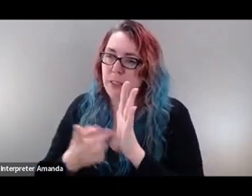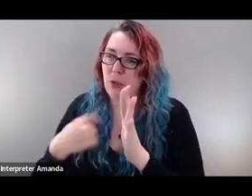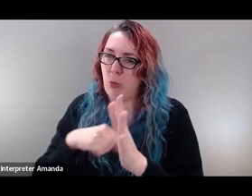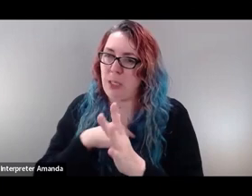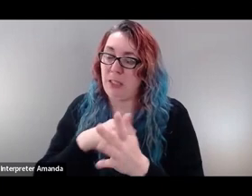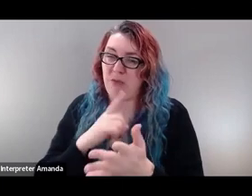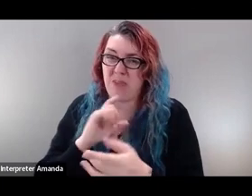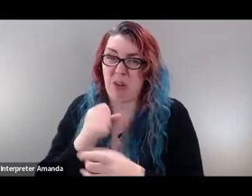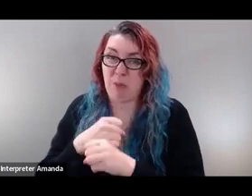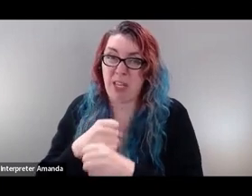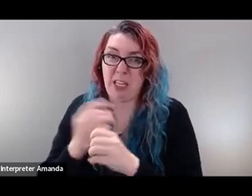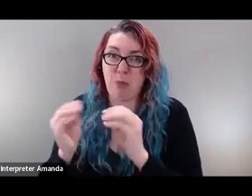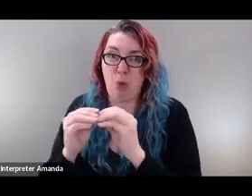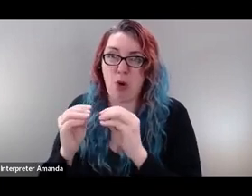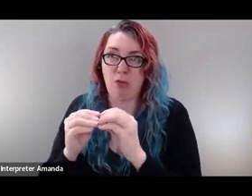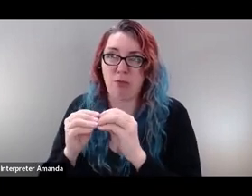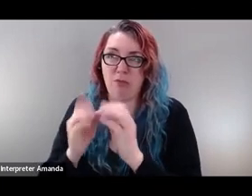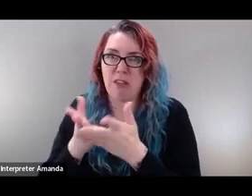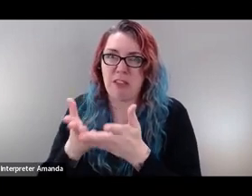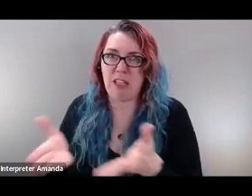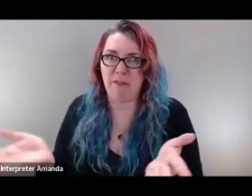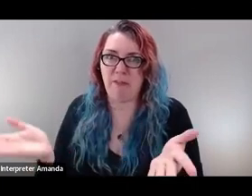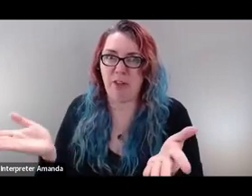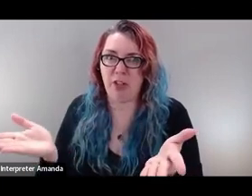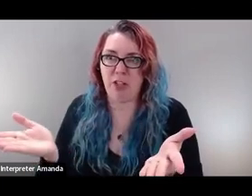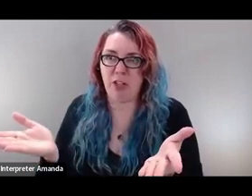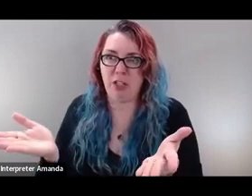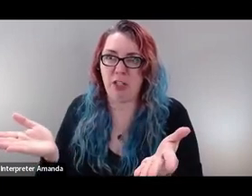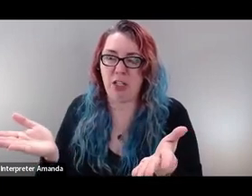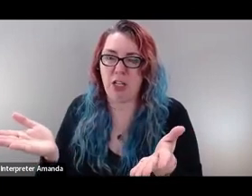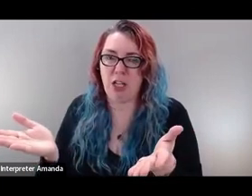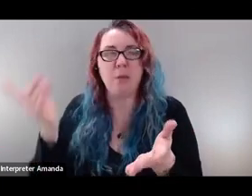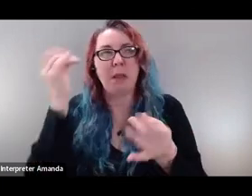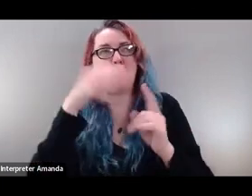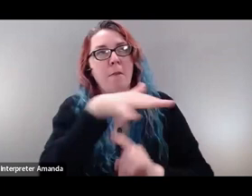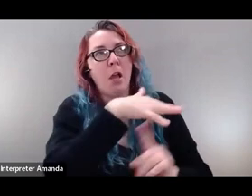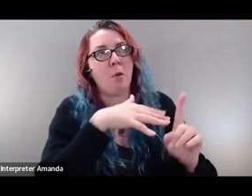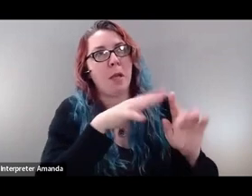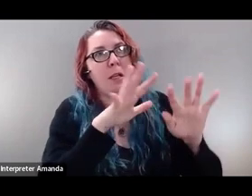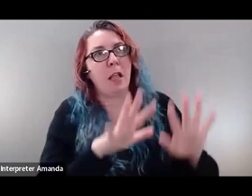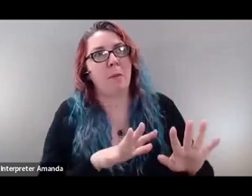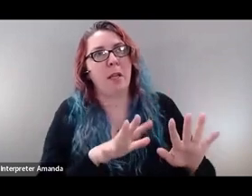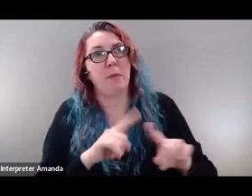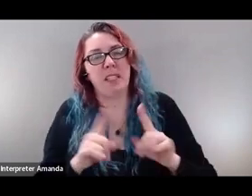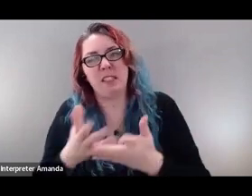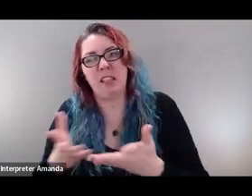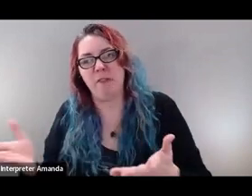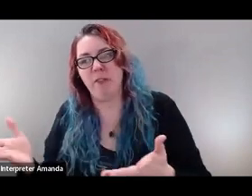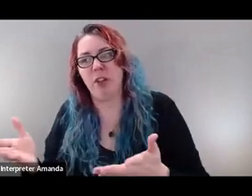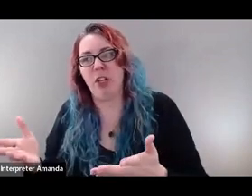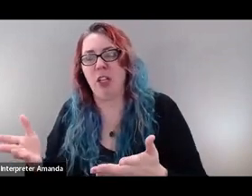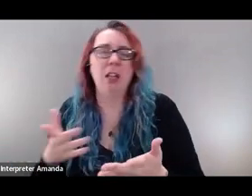I don't have many more like coherent thoughts about this, but I was wondering, how this question weaves through your